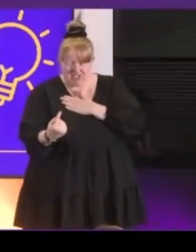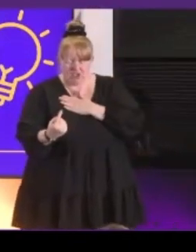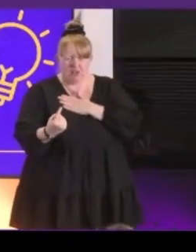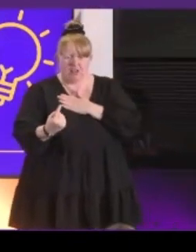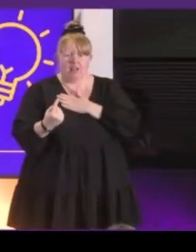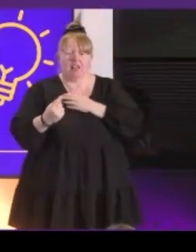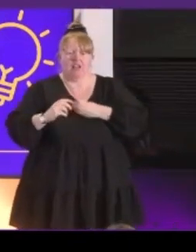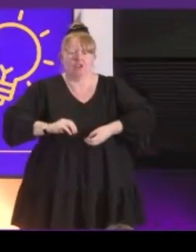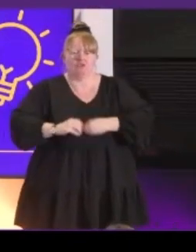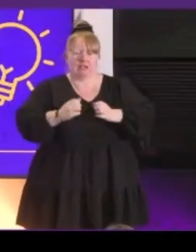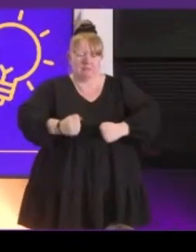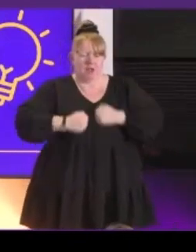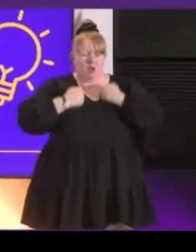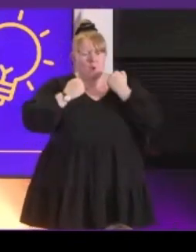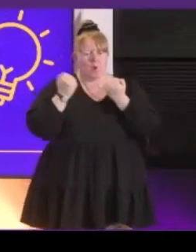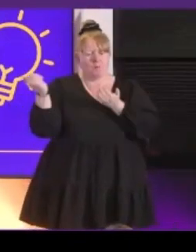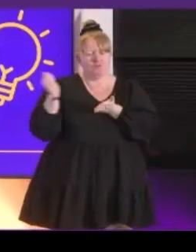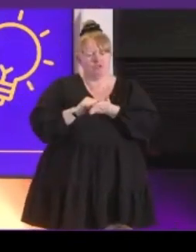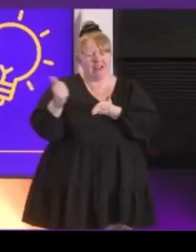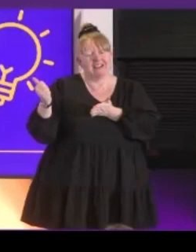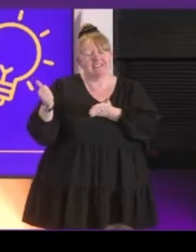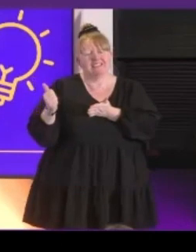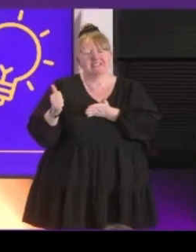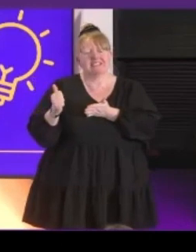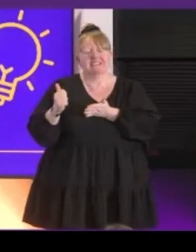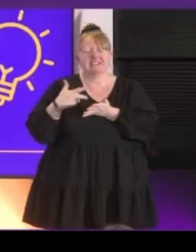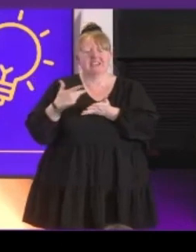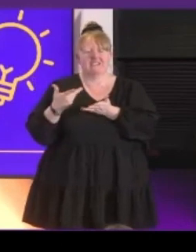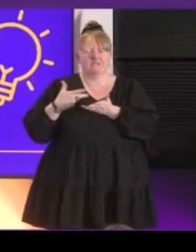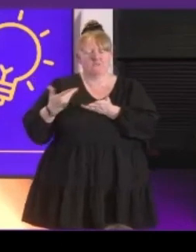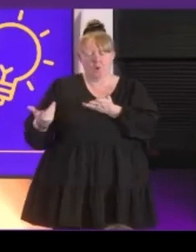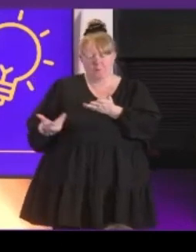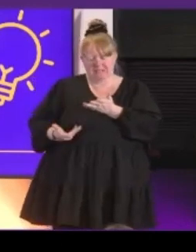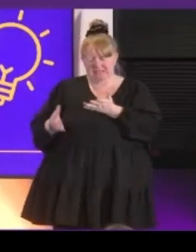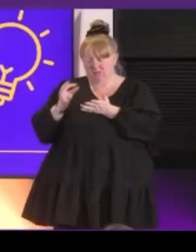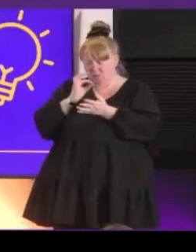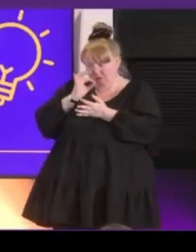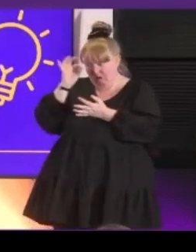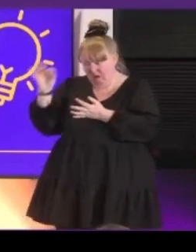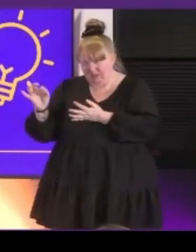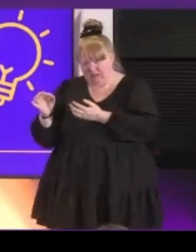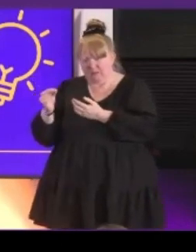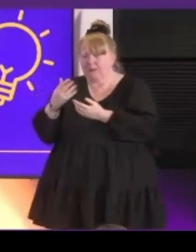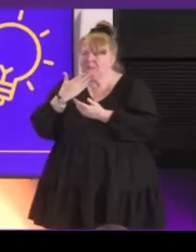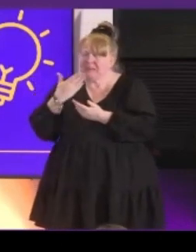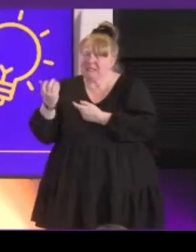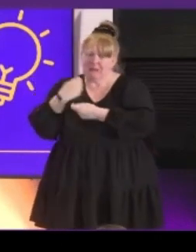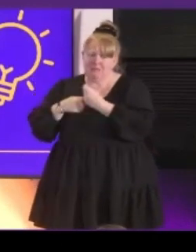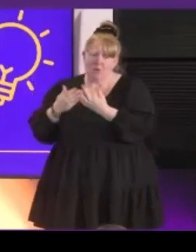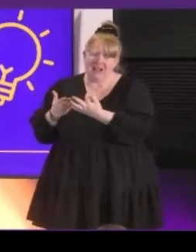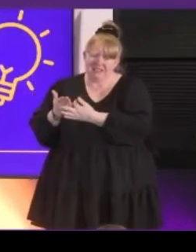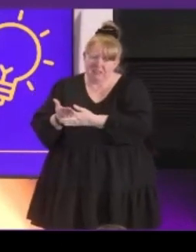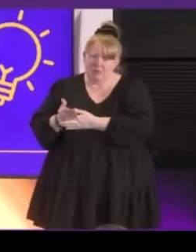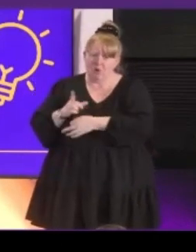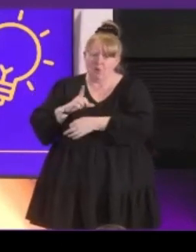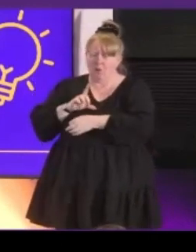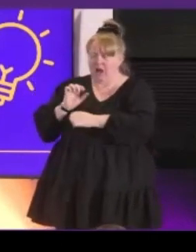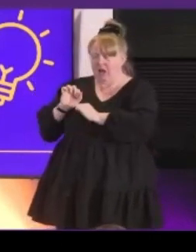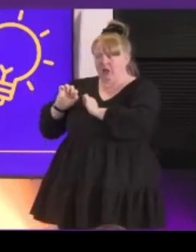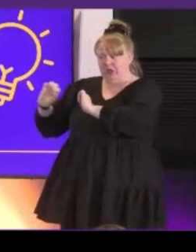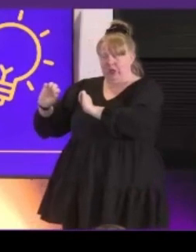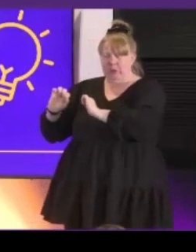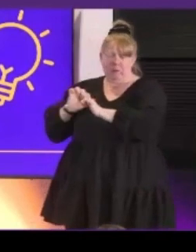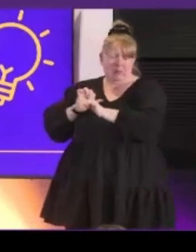essentially created my own brand from asking brands and businesses to be more accessible because you guys are doing the best things in